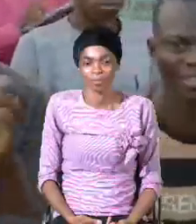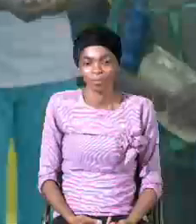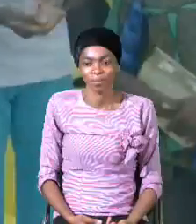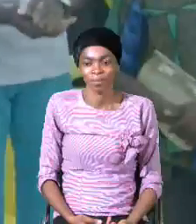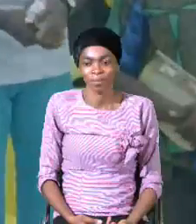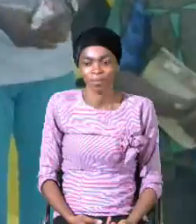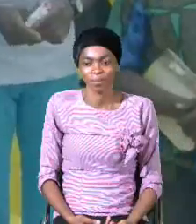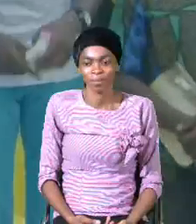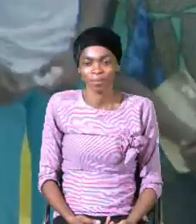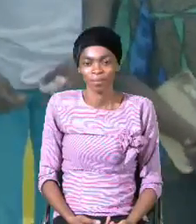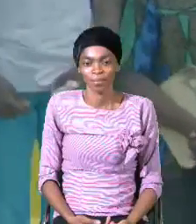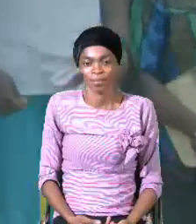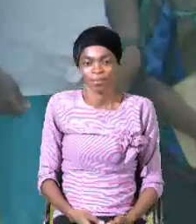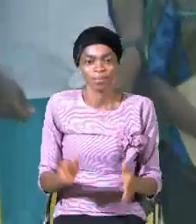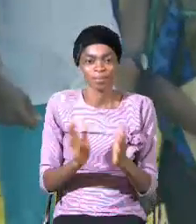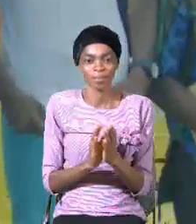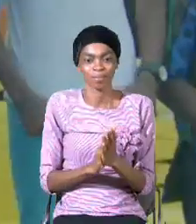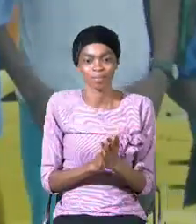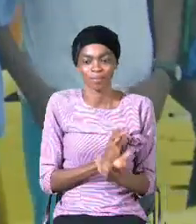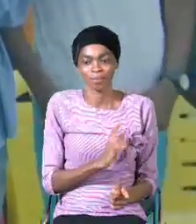Praise the Lord.